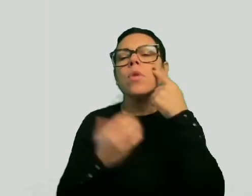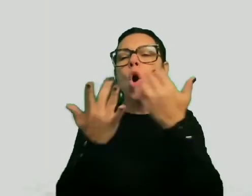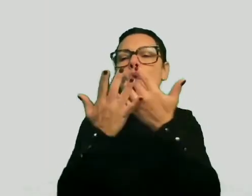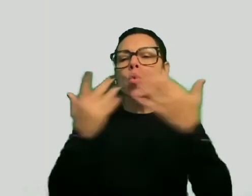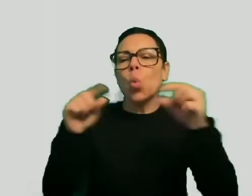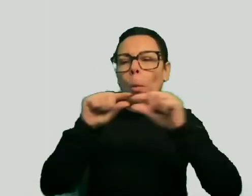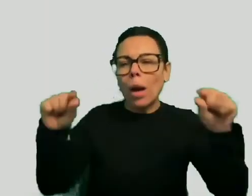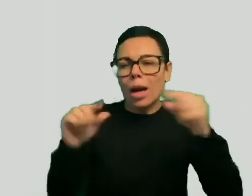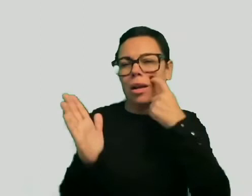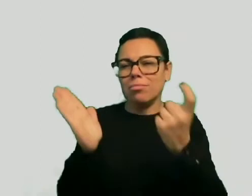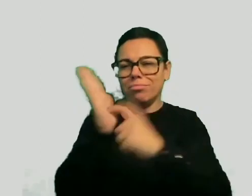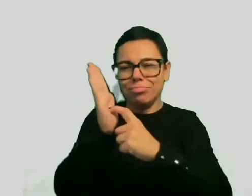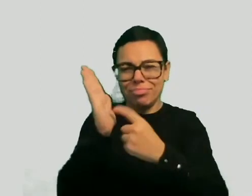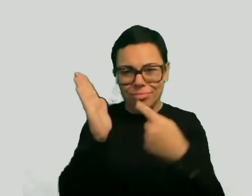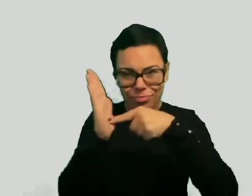81959242.